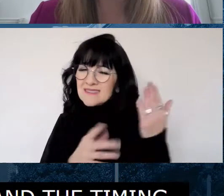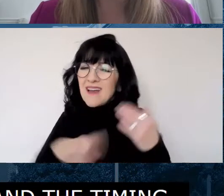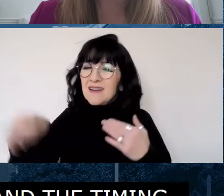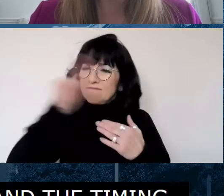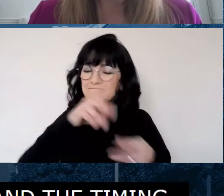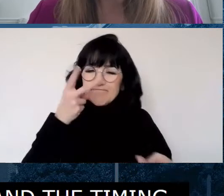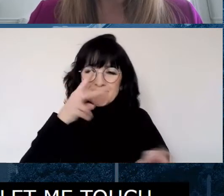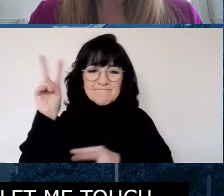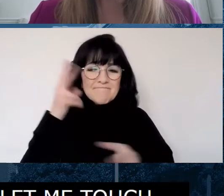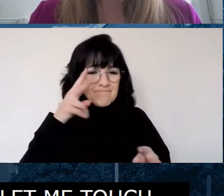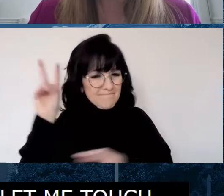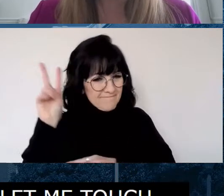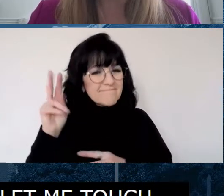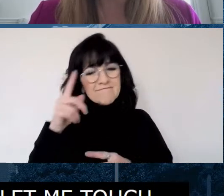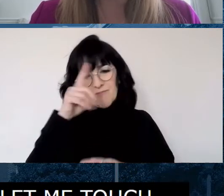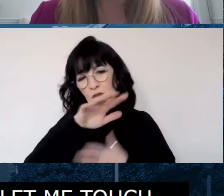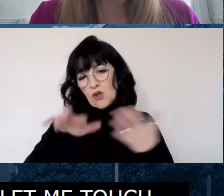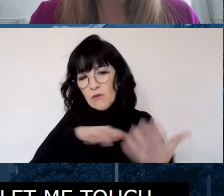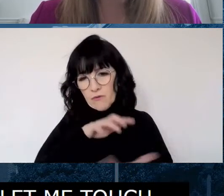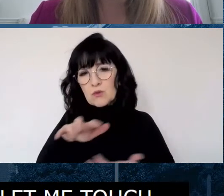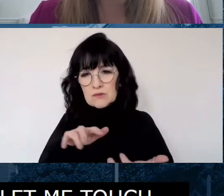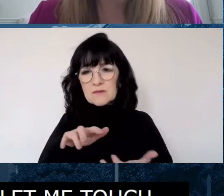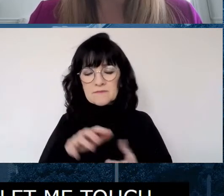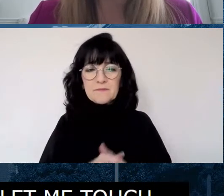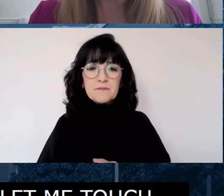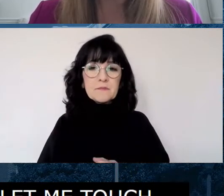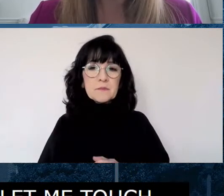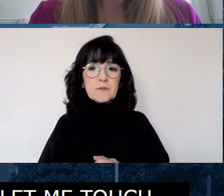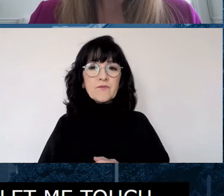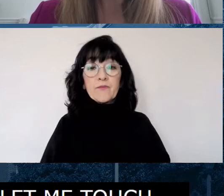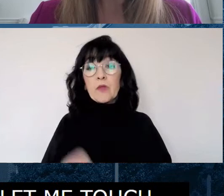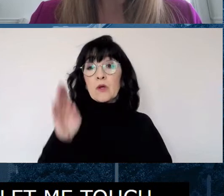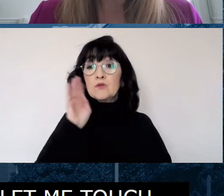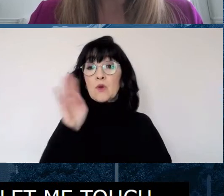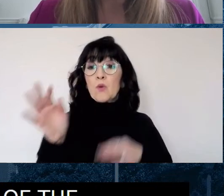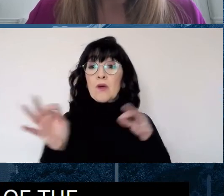against Omicron. And then we'll talk about eligibility.